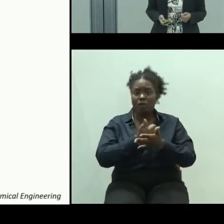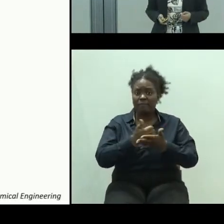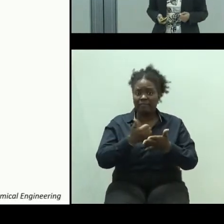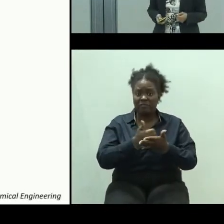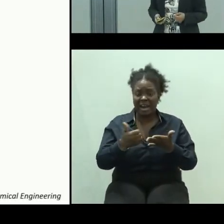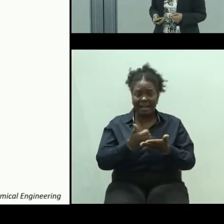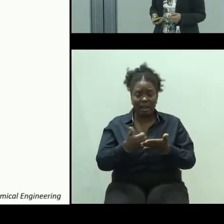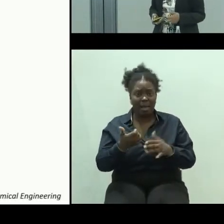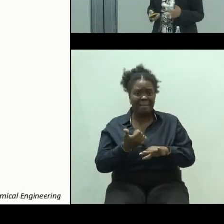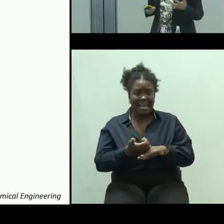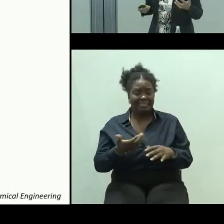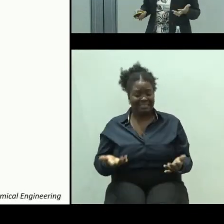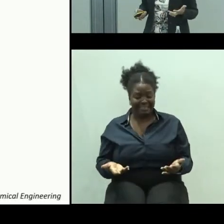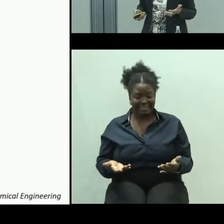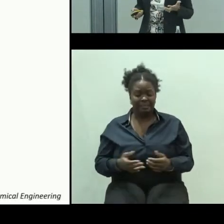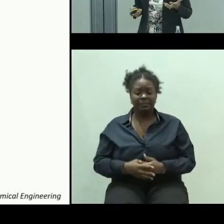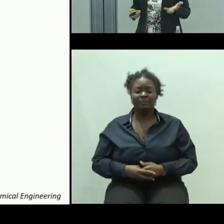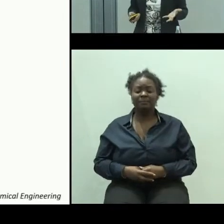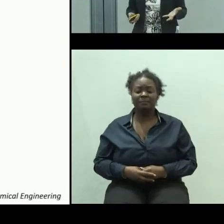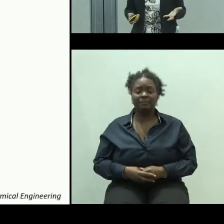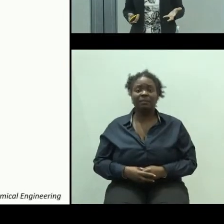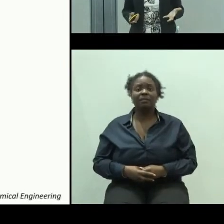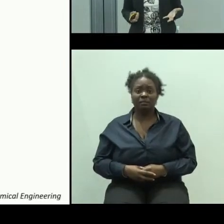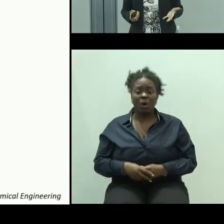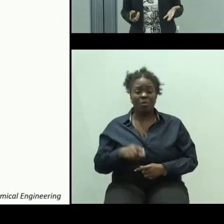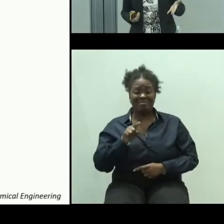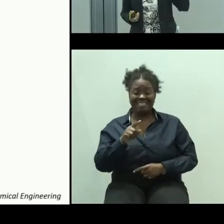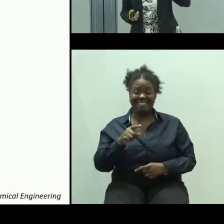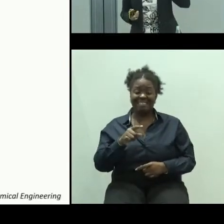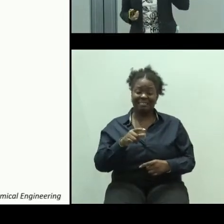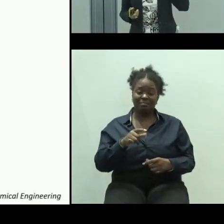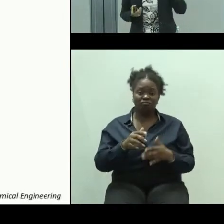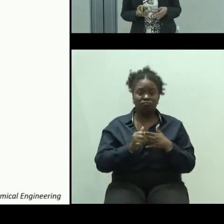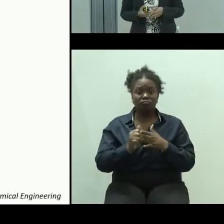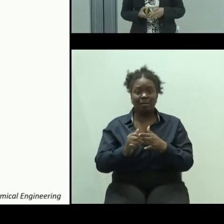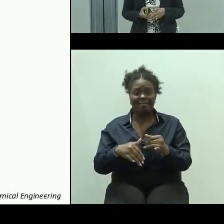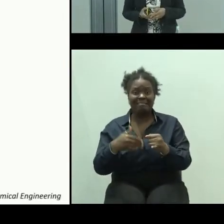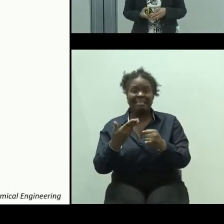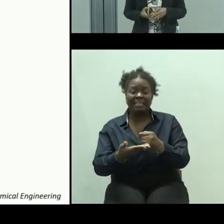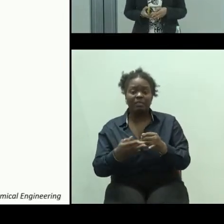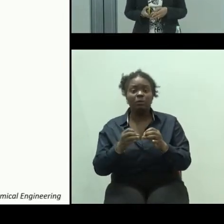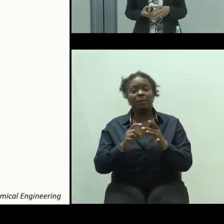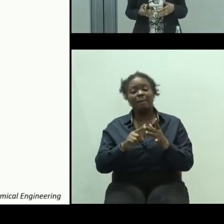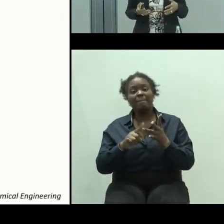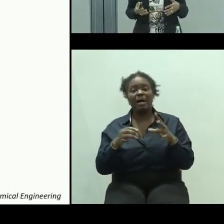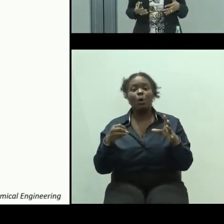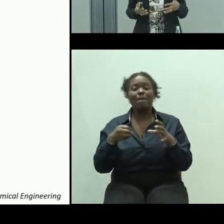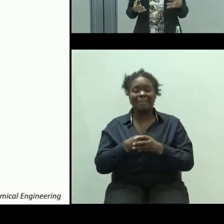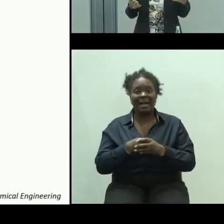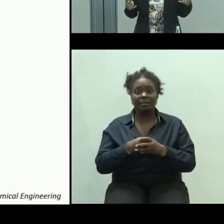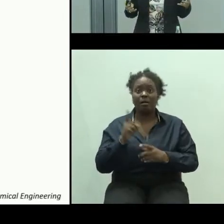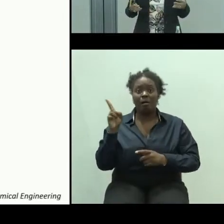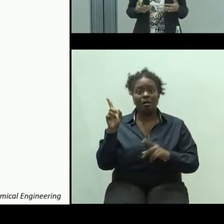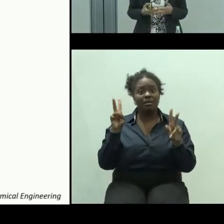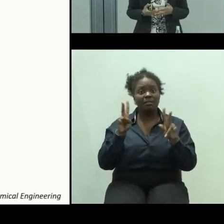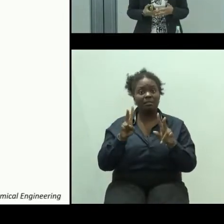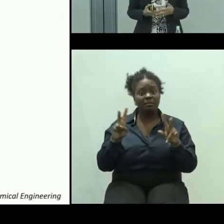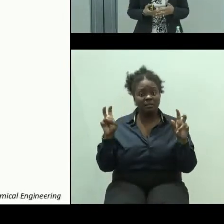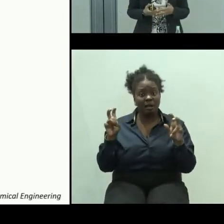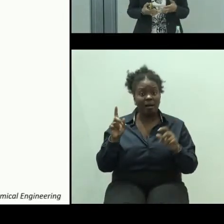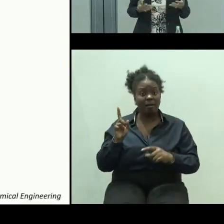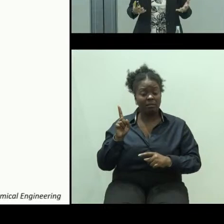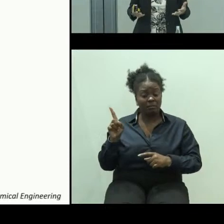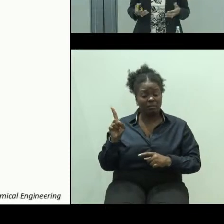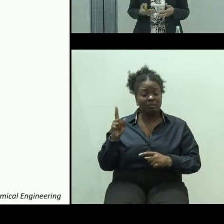sustainable, renewable basis? And that leads us to biomass. So the title of the slide that you can see here is describing a paradigm